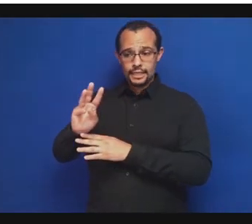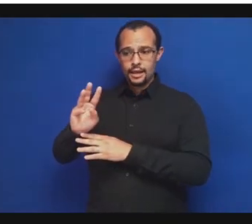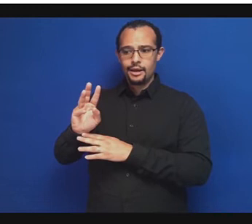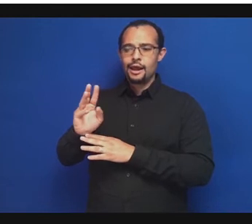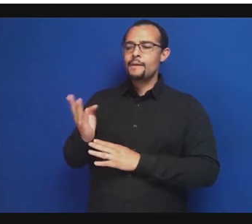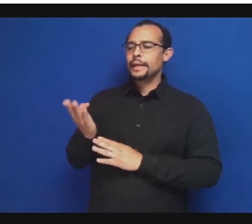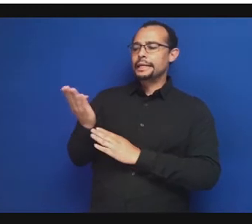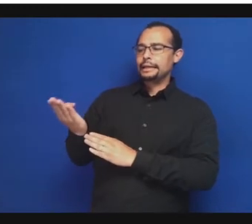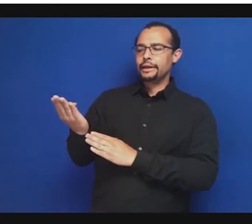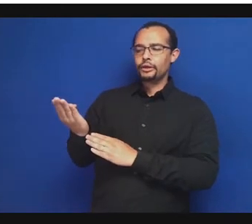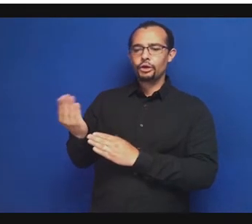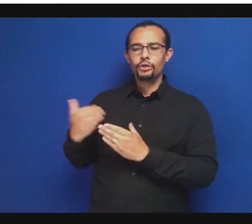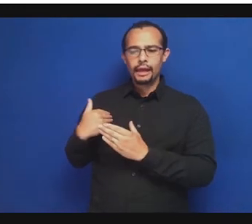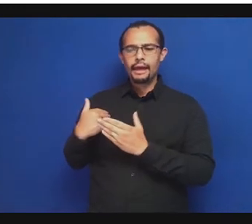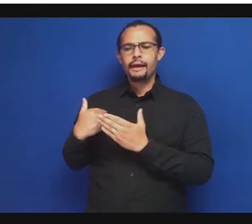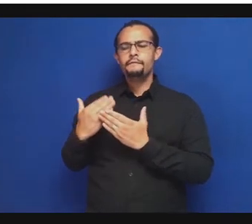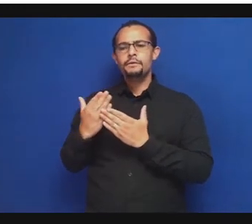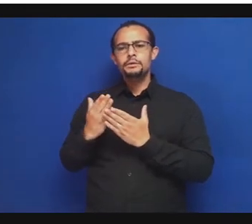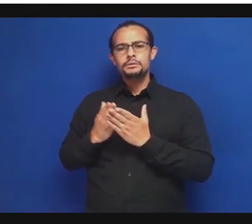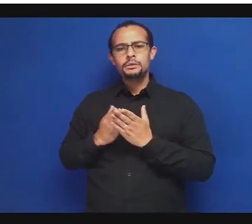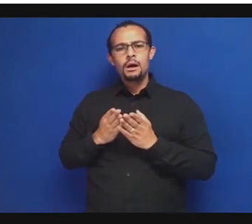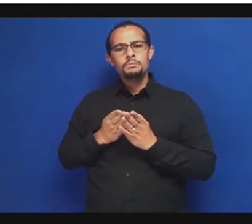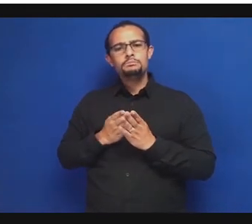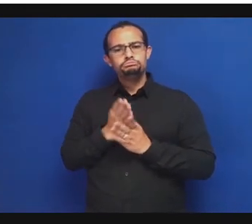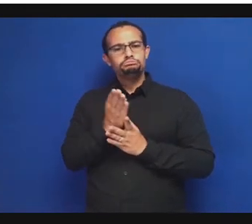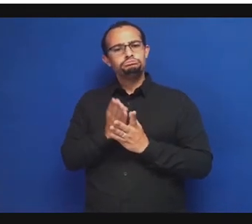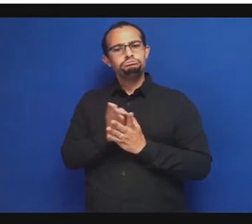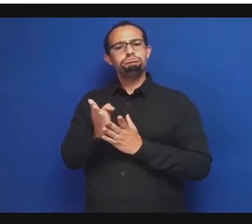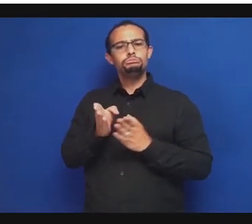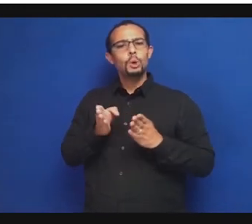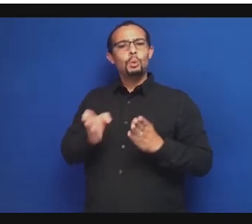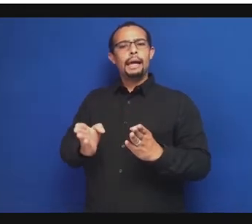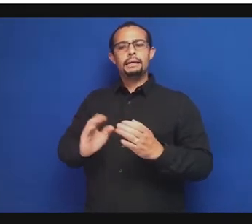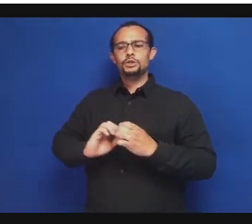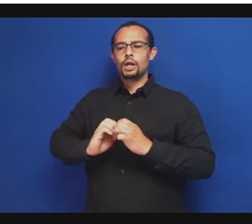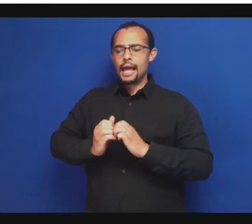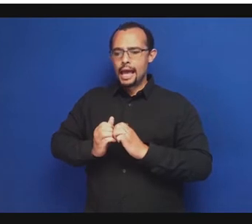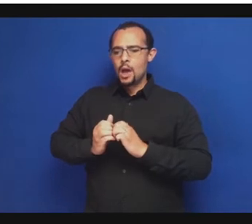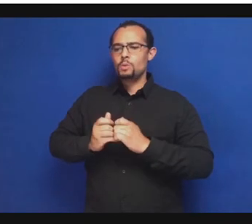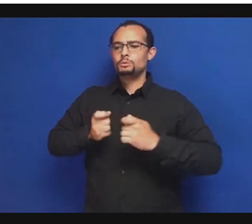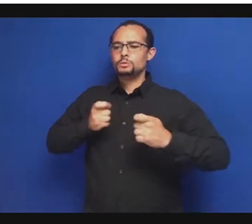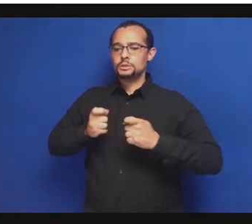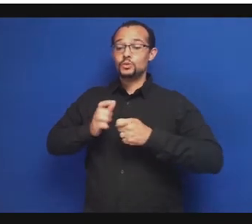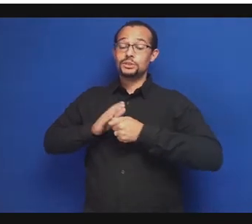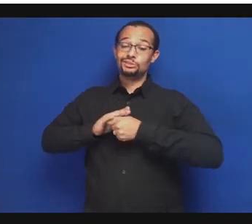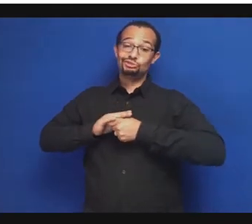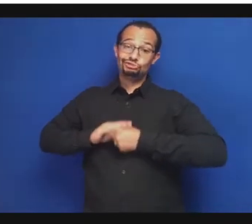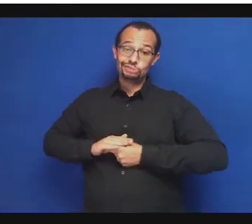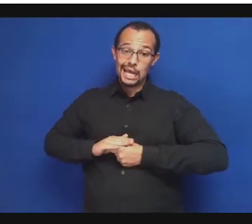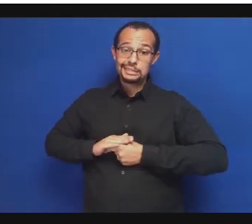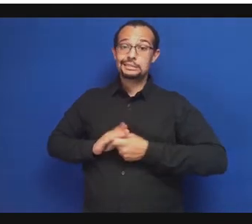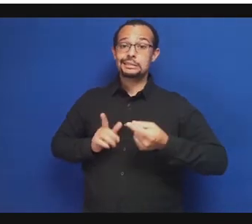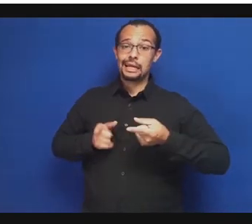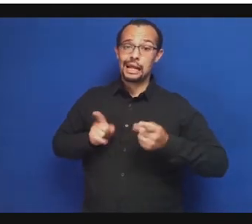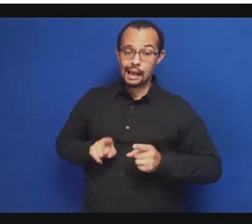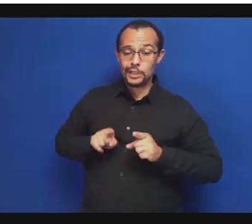can occur. These are pre-existing medical conditions that can be exacerbated as well. Children with medical conditions